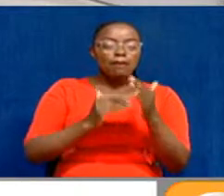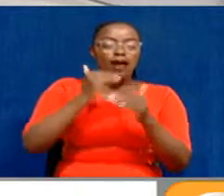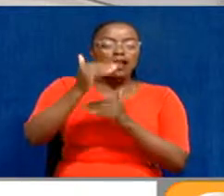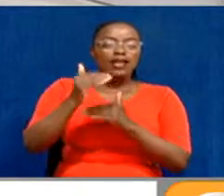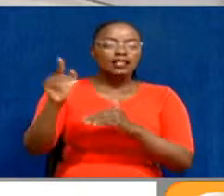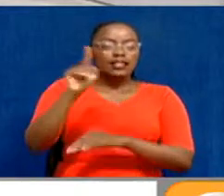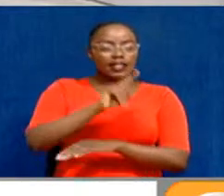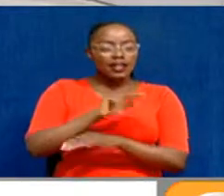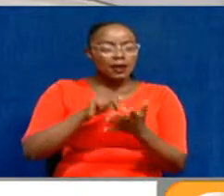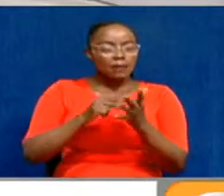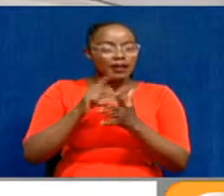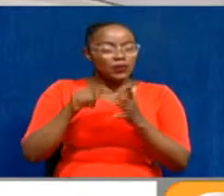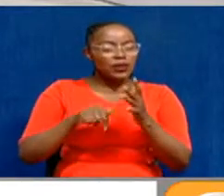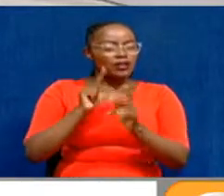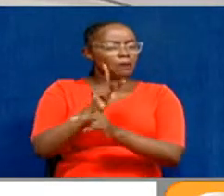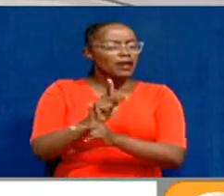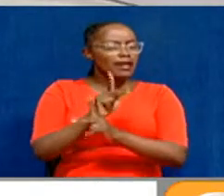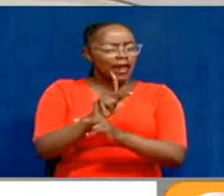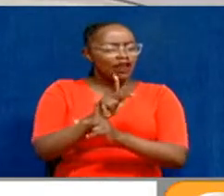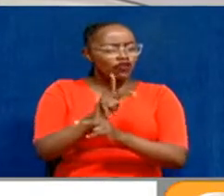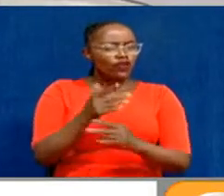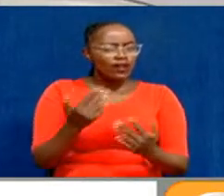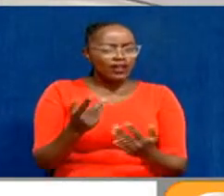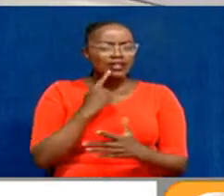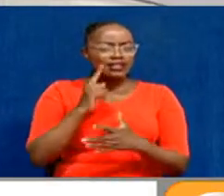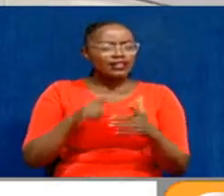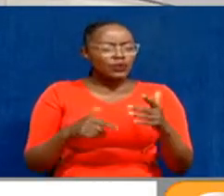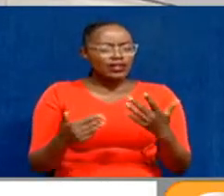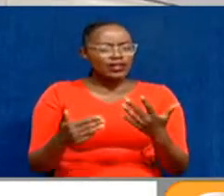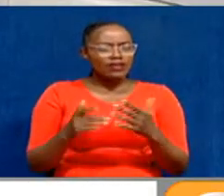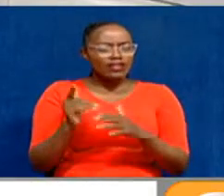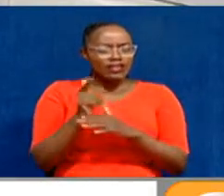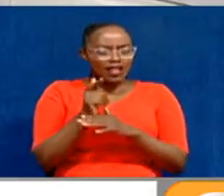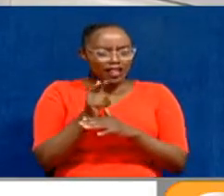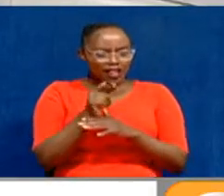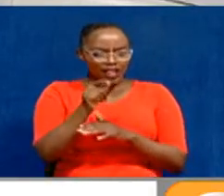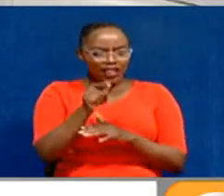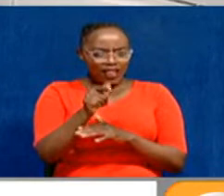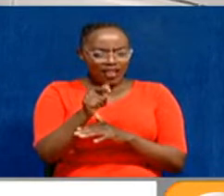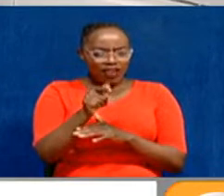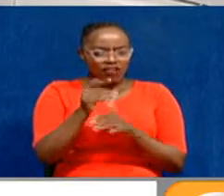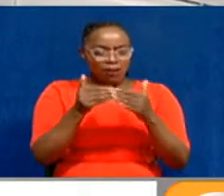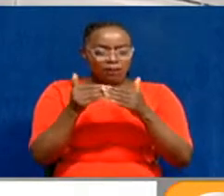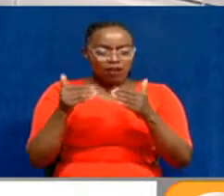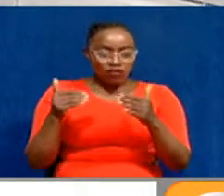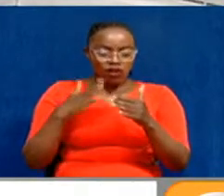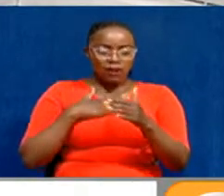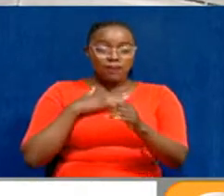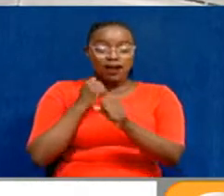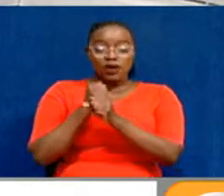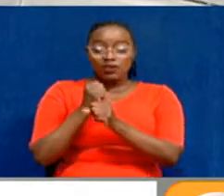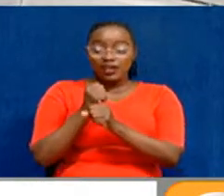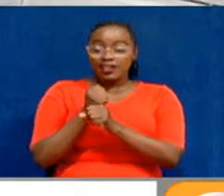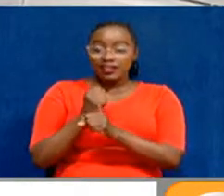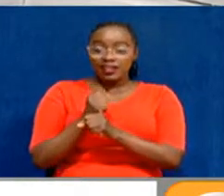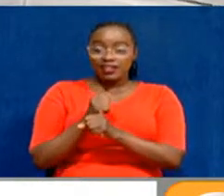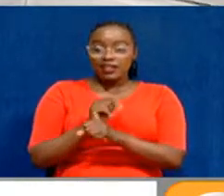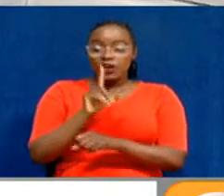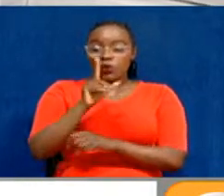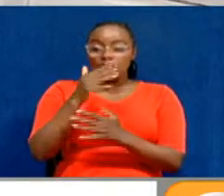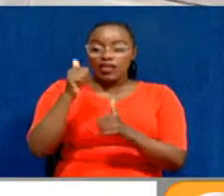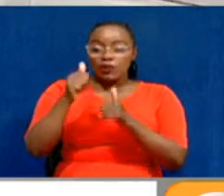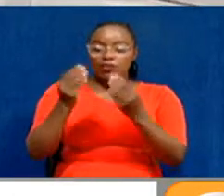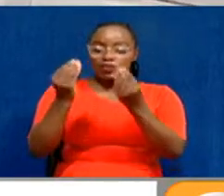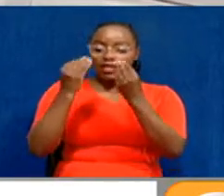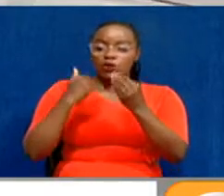day. Yeah. So I would say covering him early on in my career was one of the things